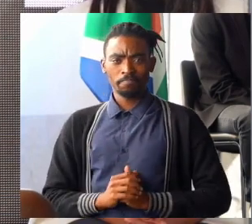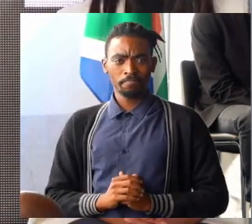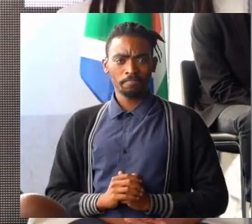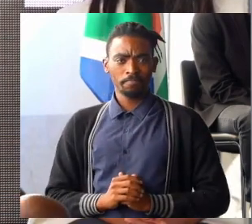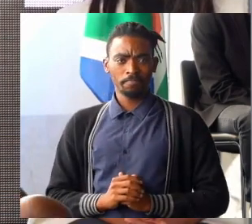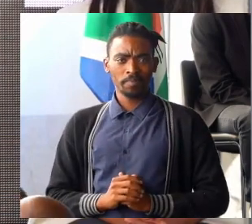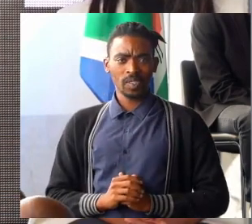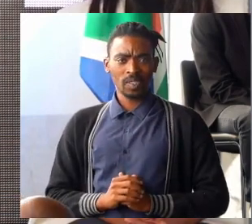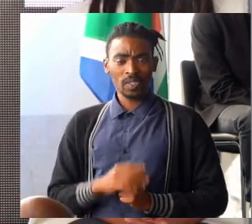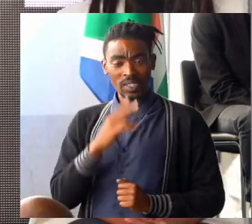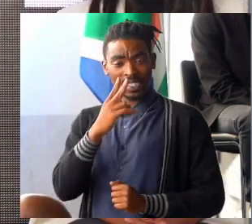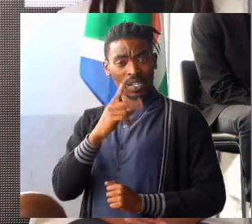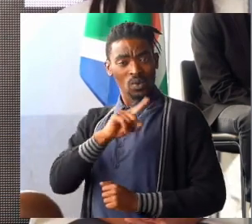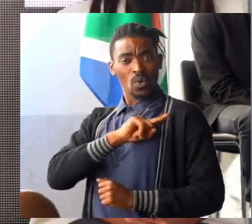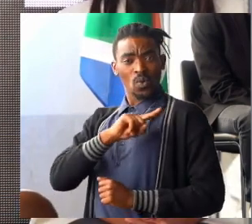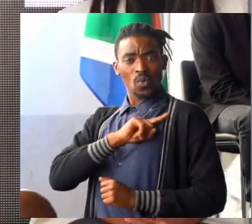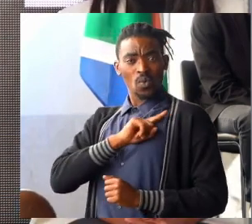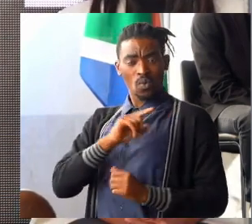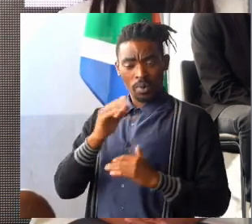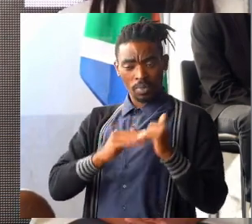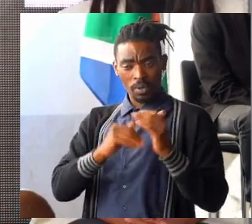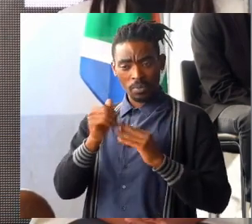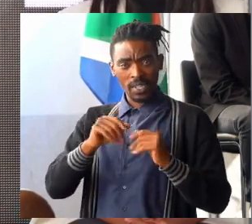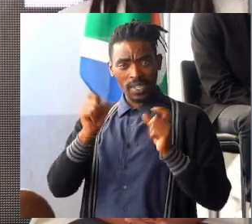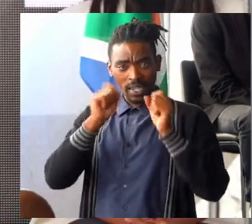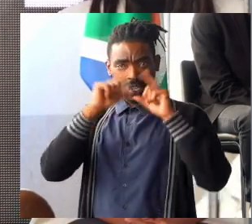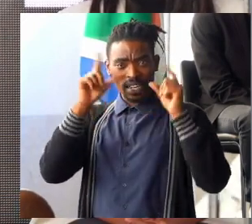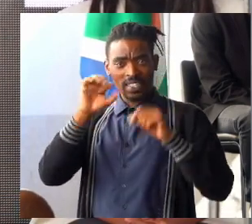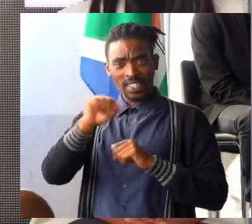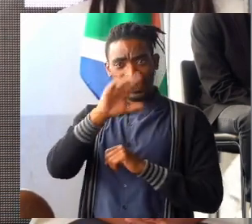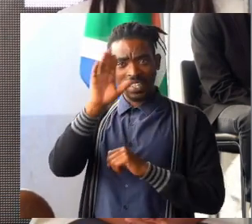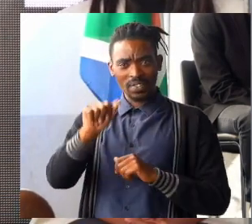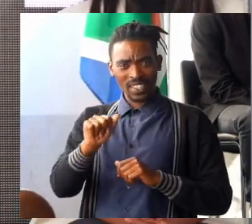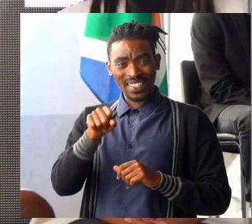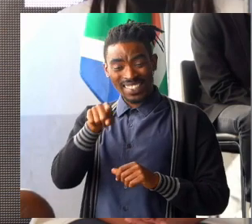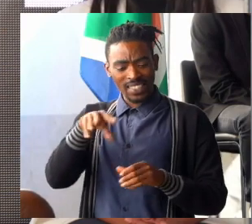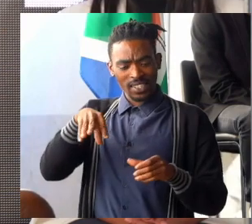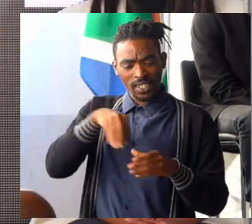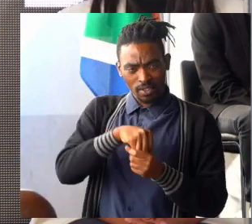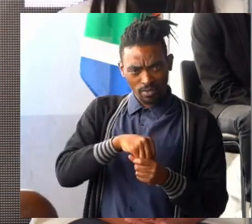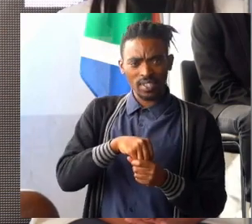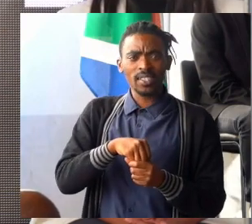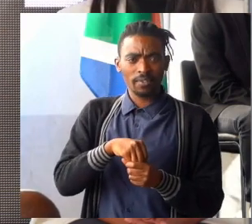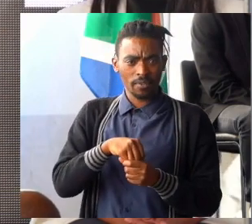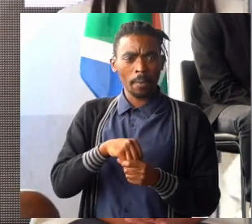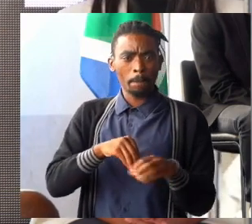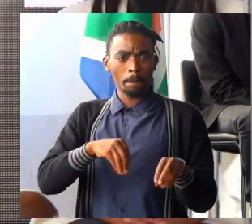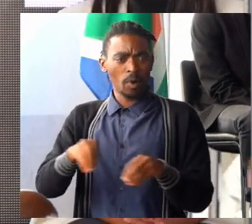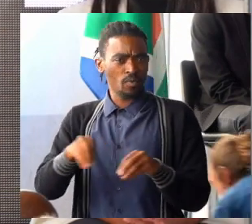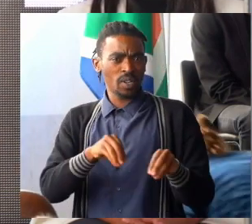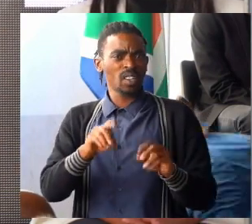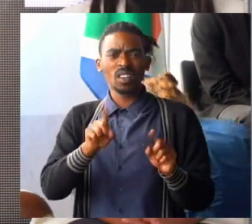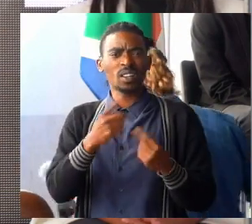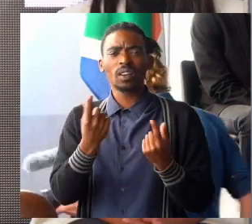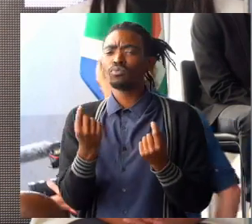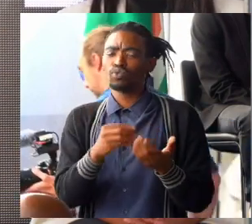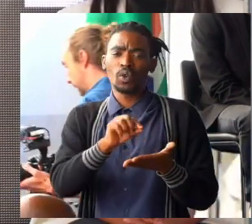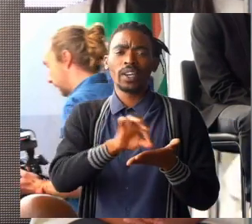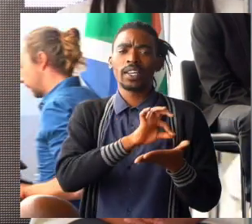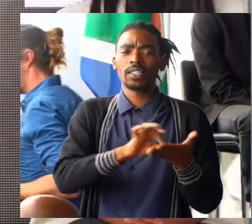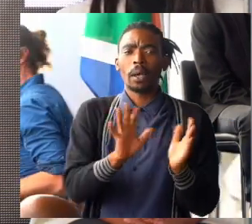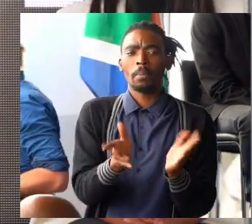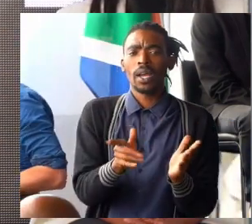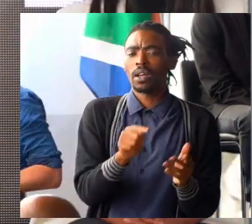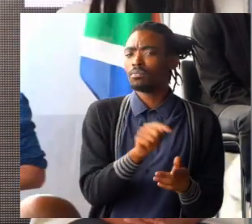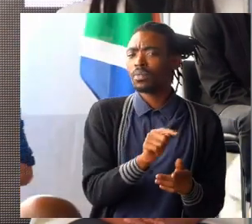This is why we are building Rise Mzansi as an inclusive movement. It cannot just be done through an election. It's important,